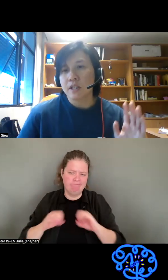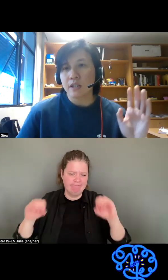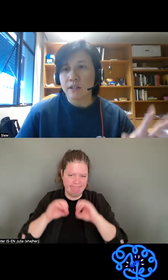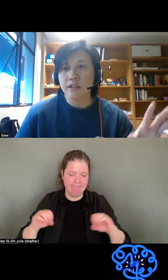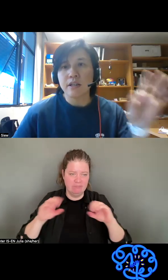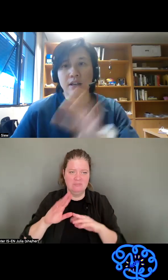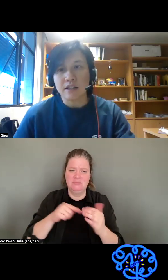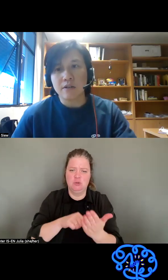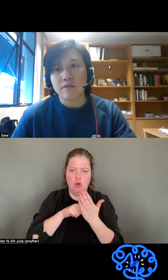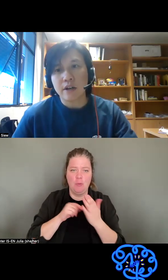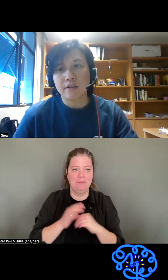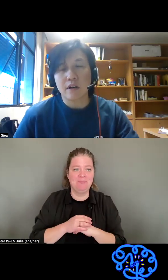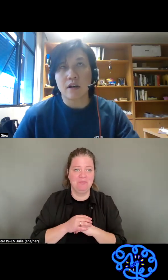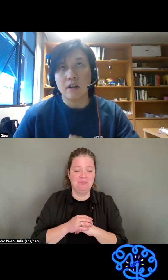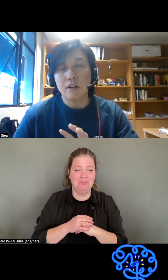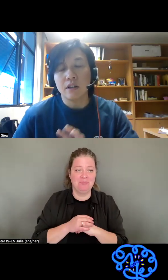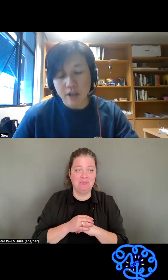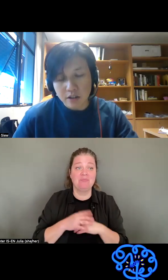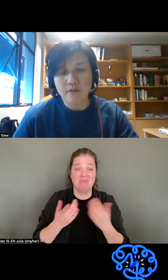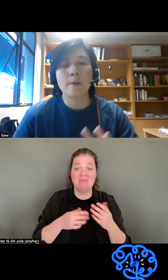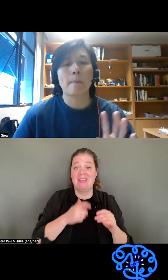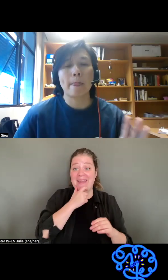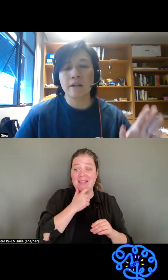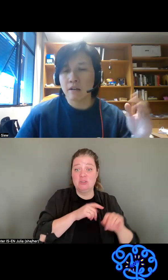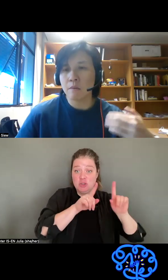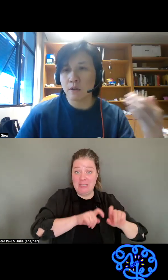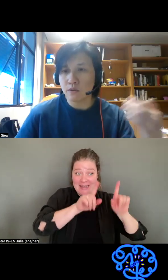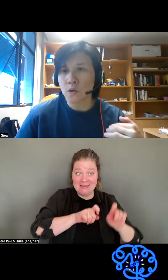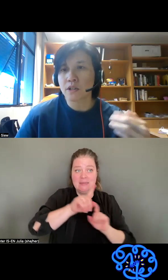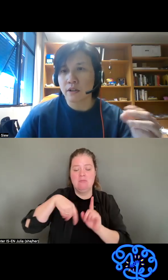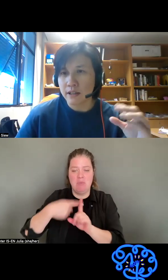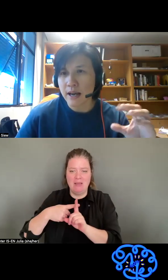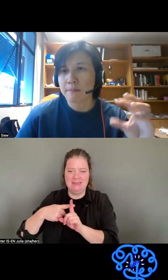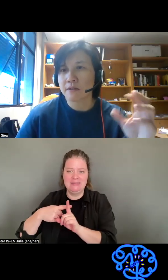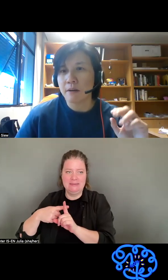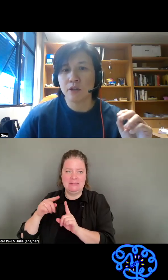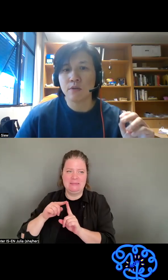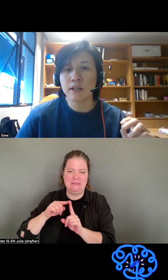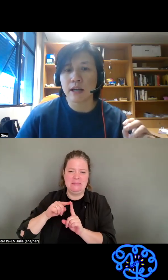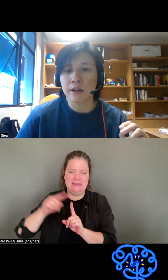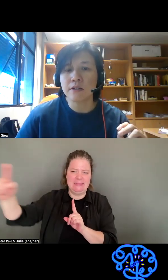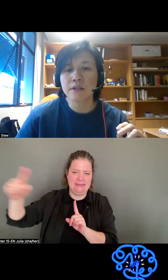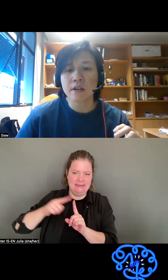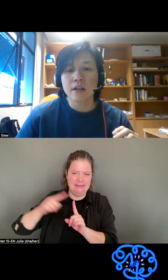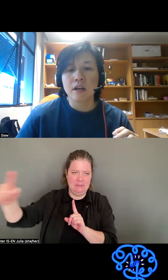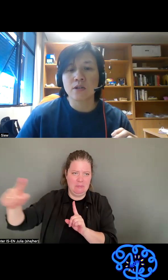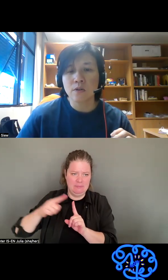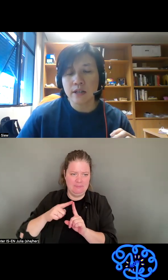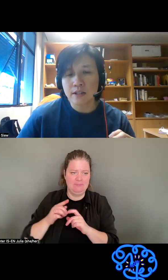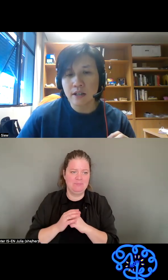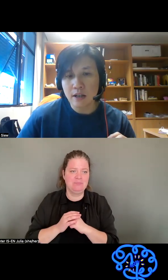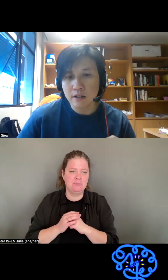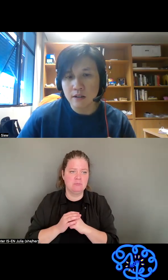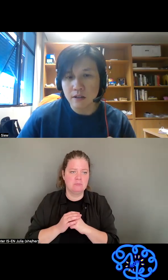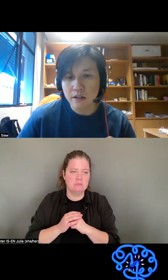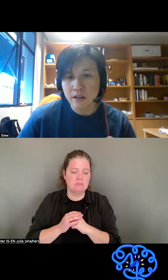So this is the distance and Lextel effect, interaction effect. And again, we want to focus on the gaps, right, between the lines. And so you can